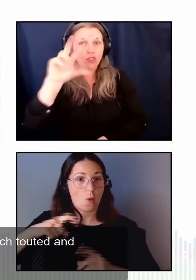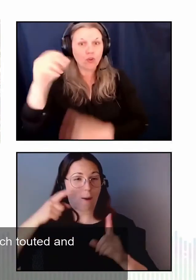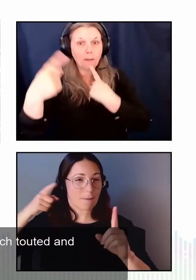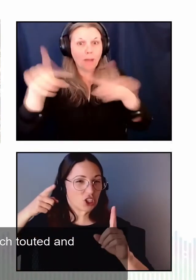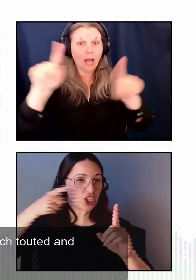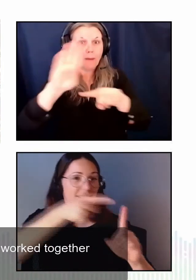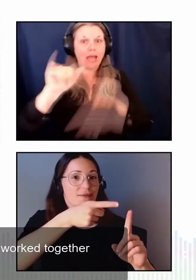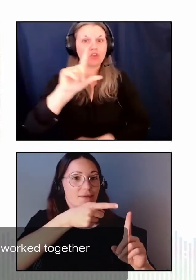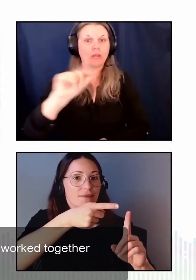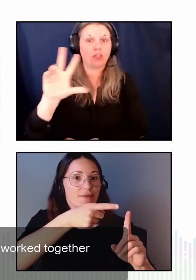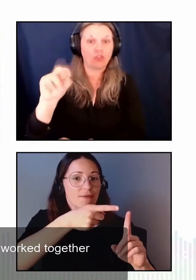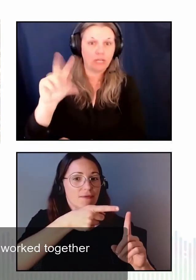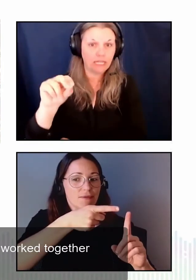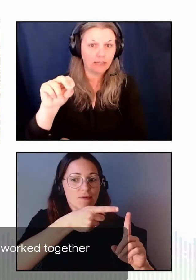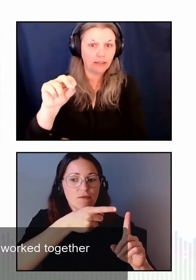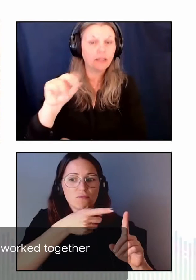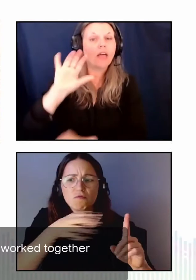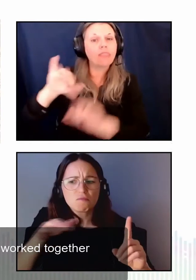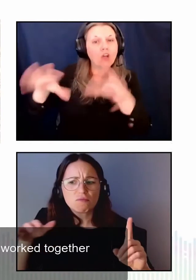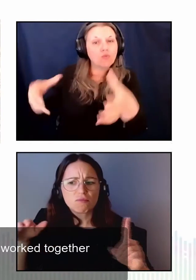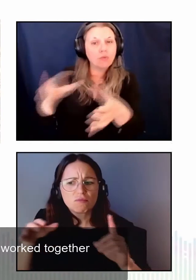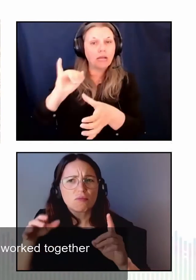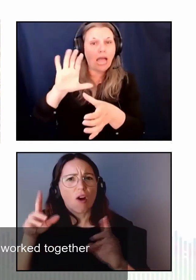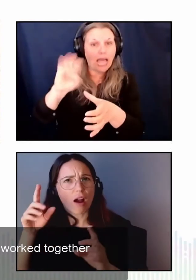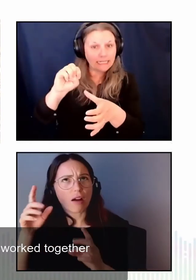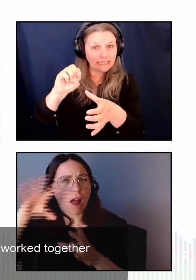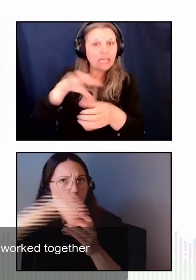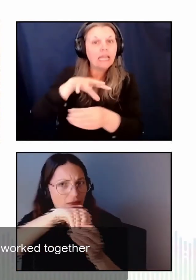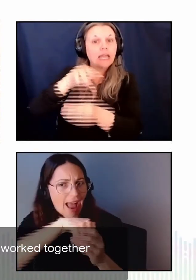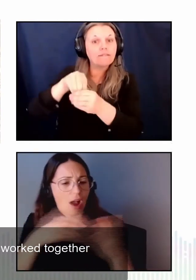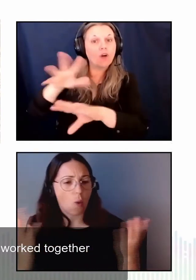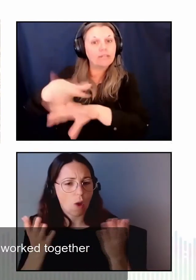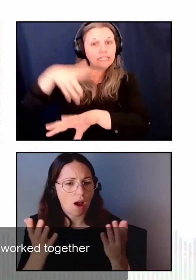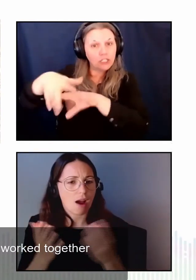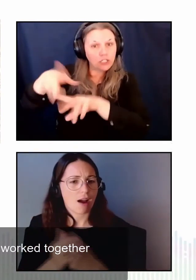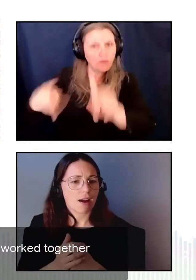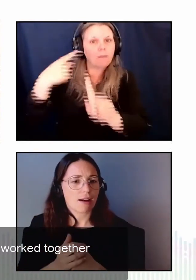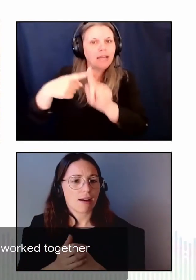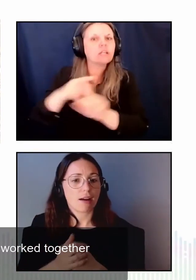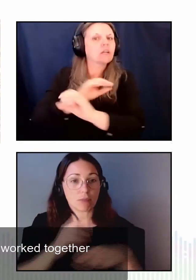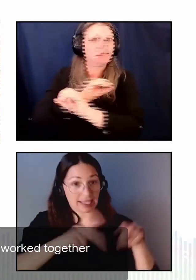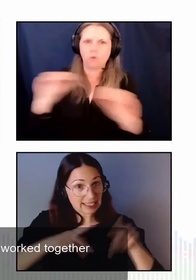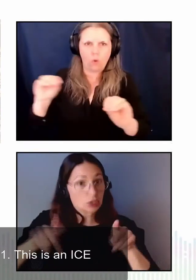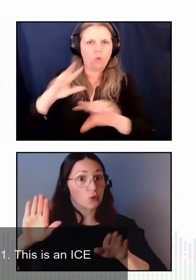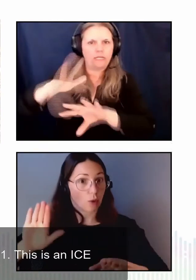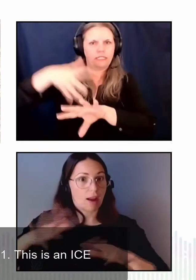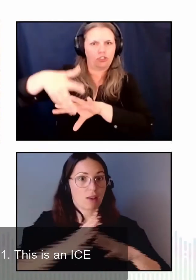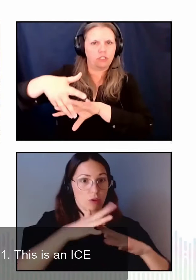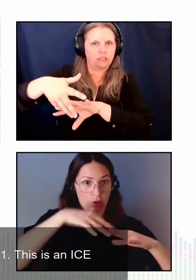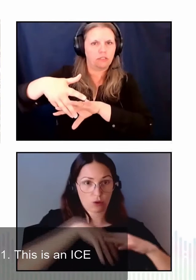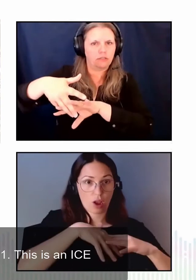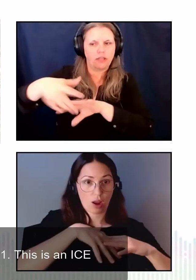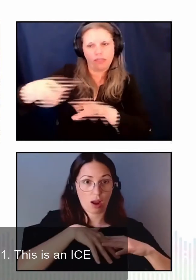talked about. ICE comprises Indigenous and non-Indigenous citizens of Canada who have worked together to make